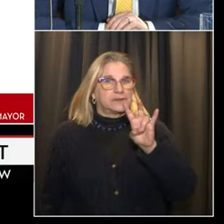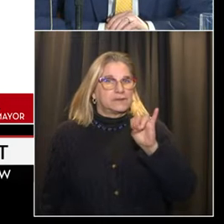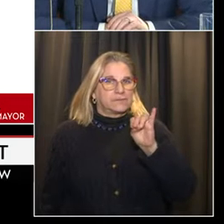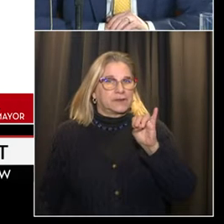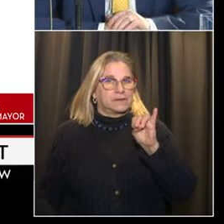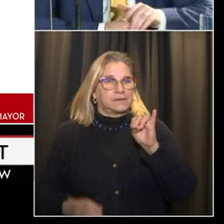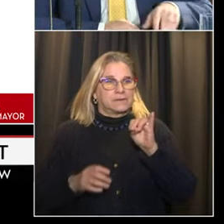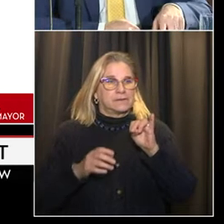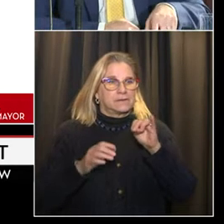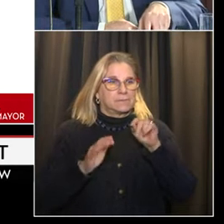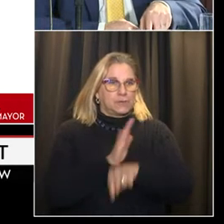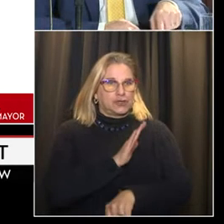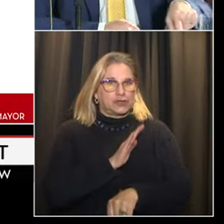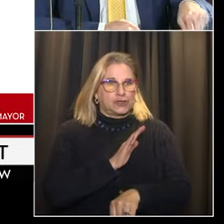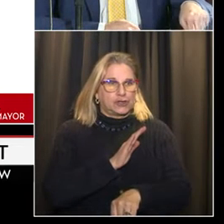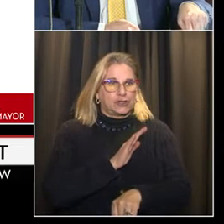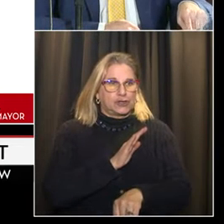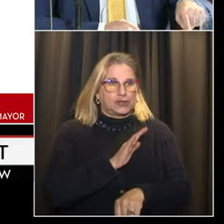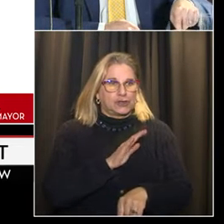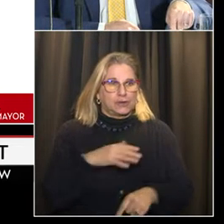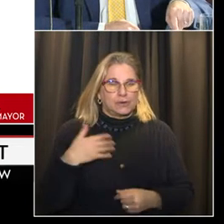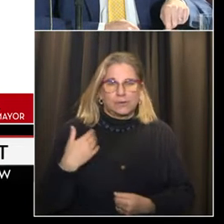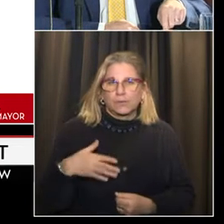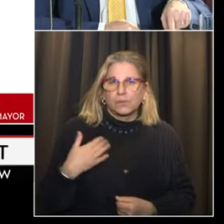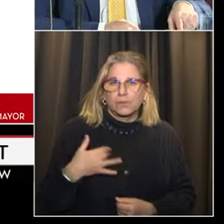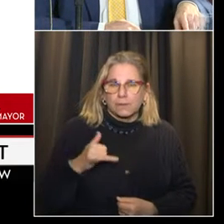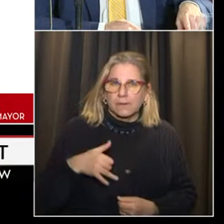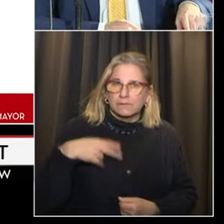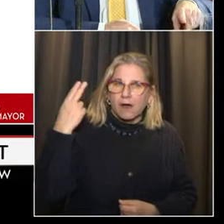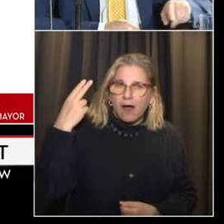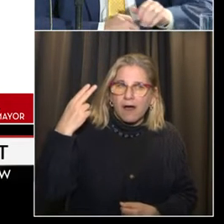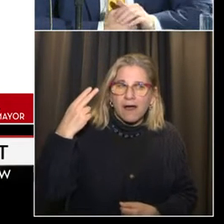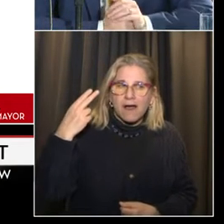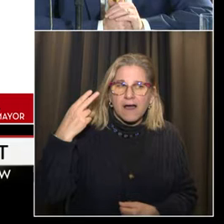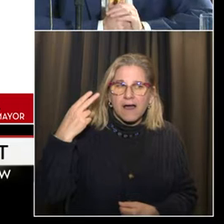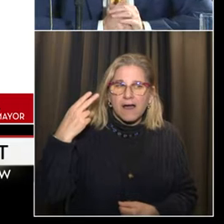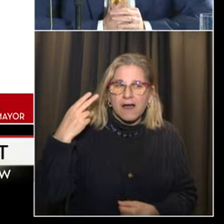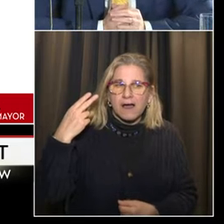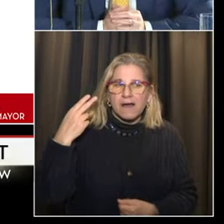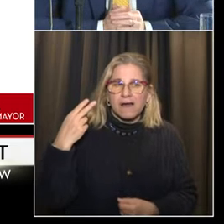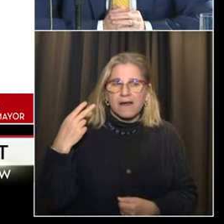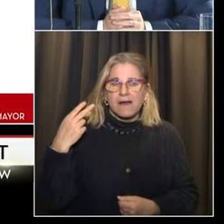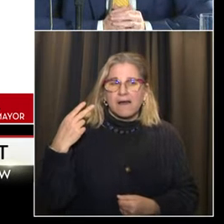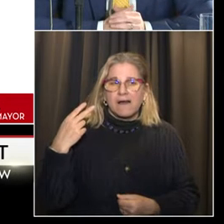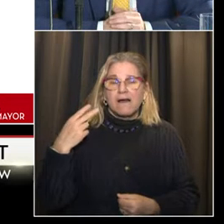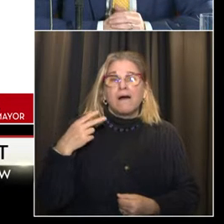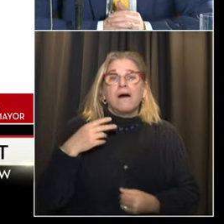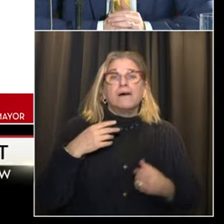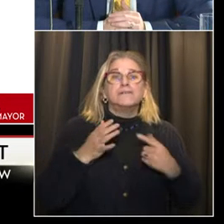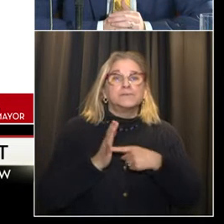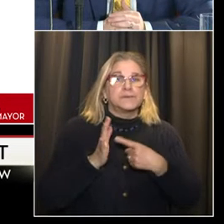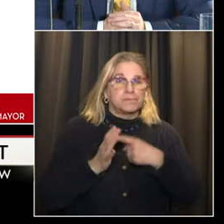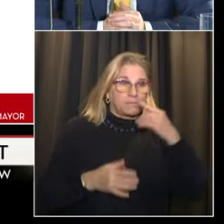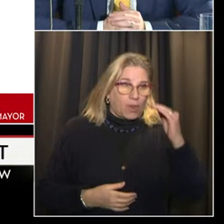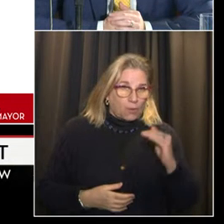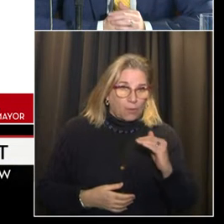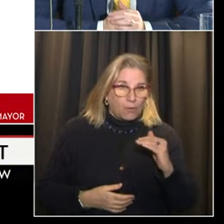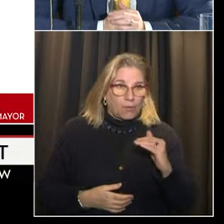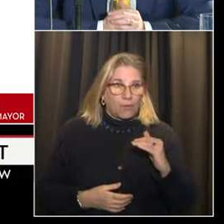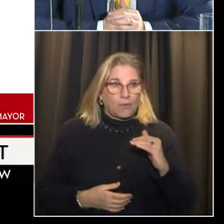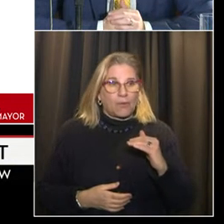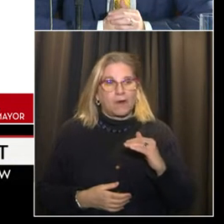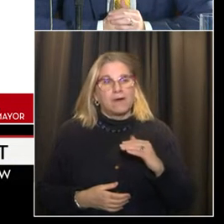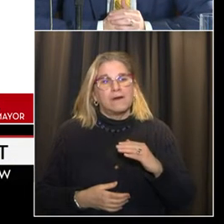since 2012. You see that line go up and down. There was the spike that we saw in 2015, often really the